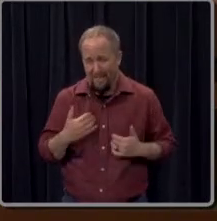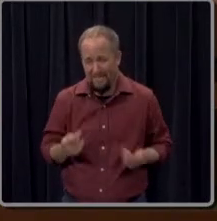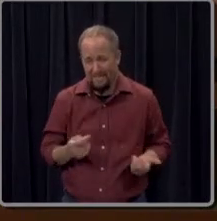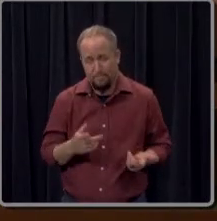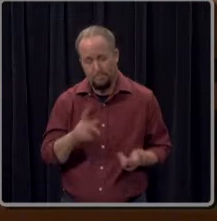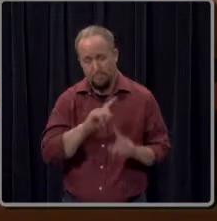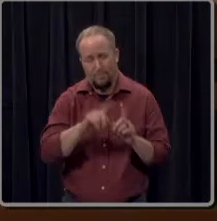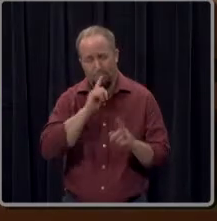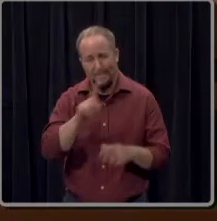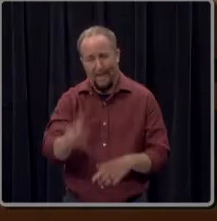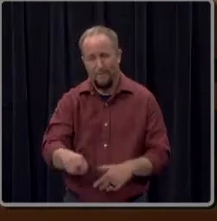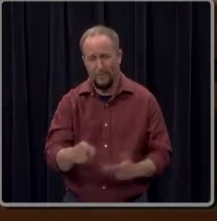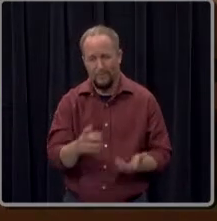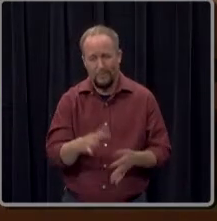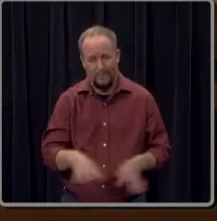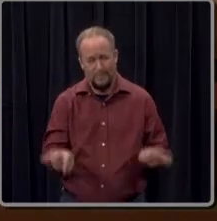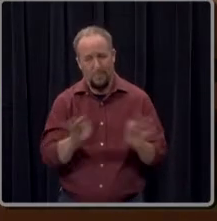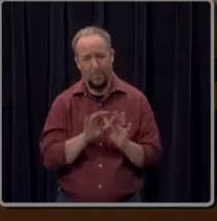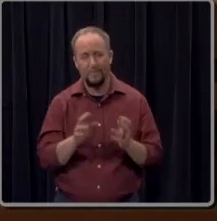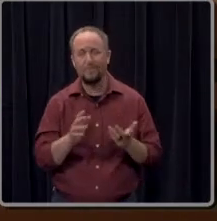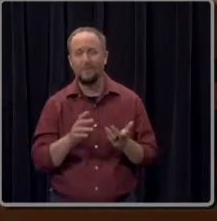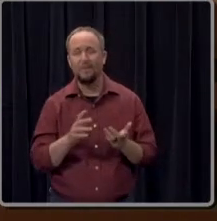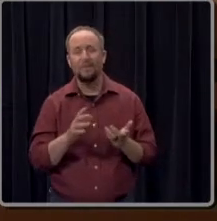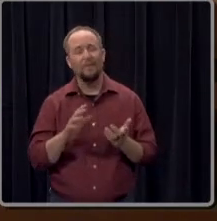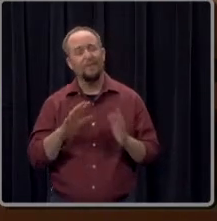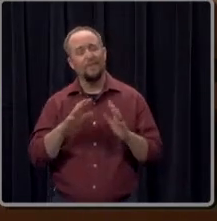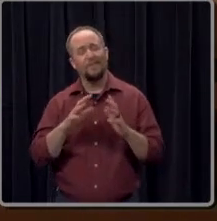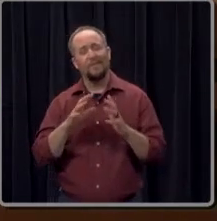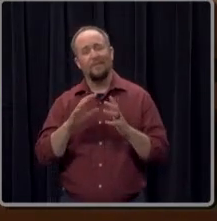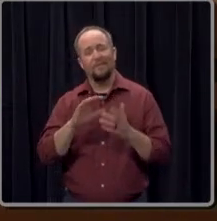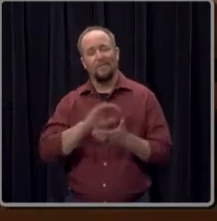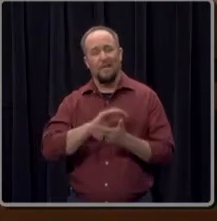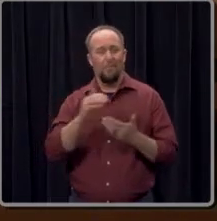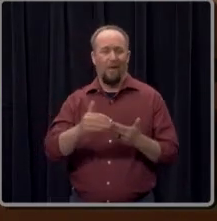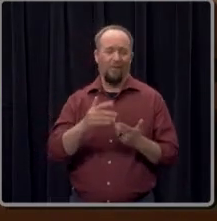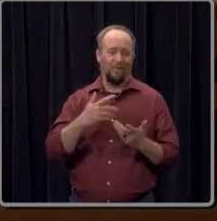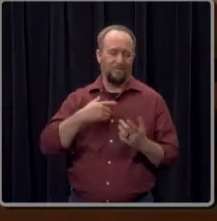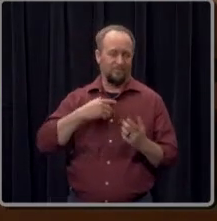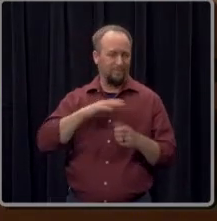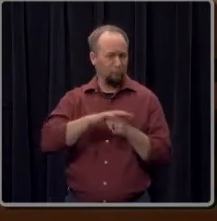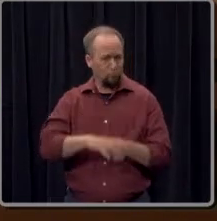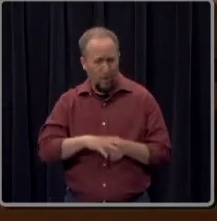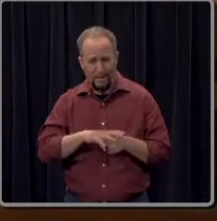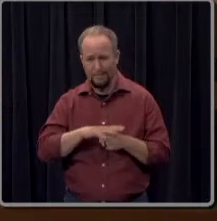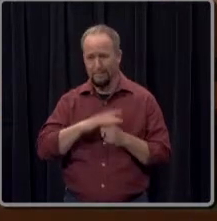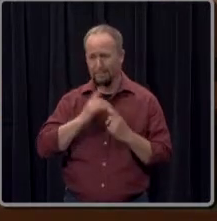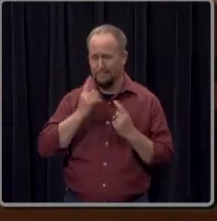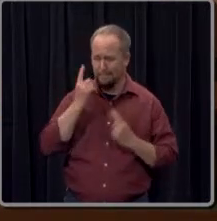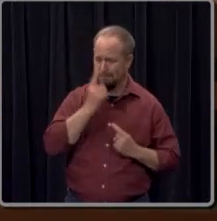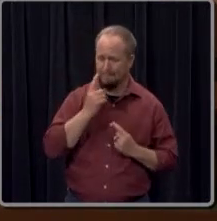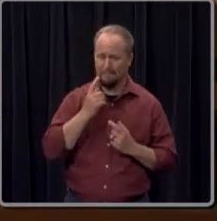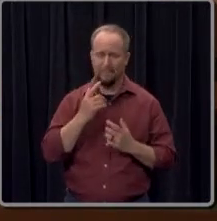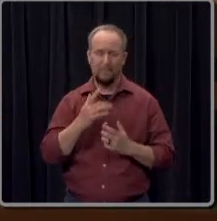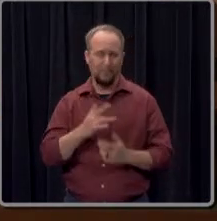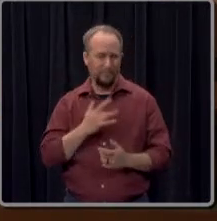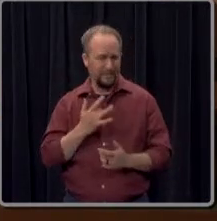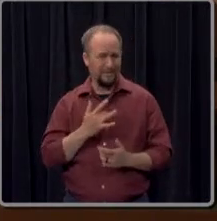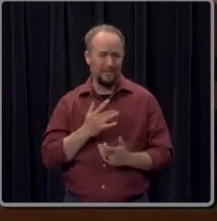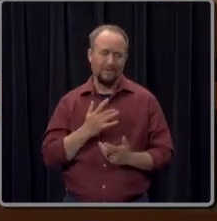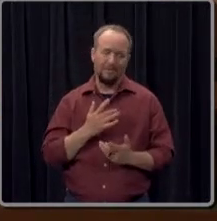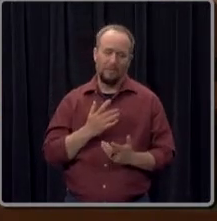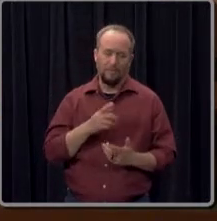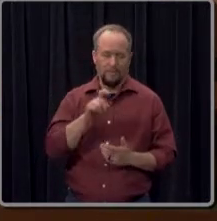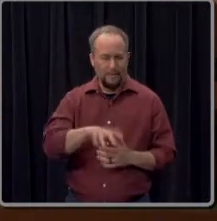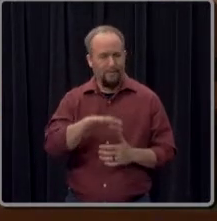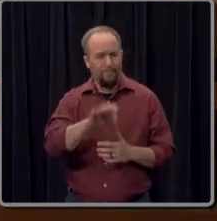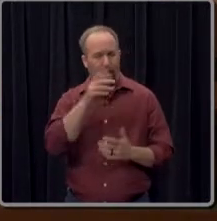now today because, the amount of consternation and stress that we feel as a team to try to figure out the